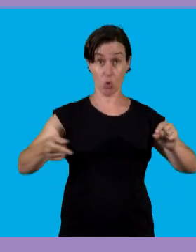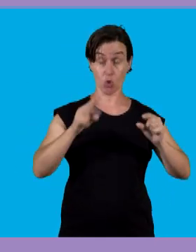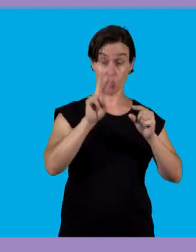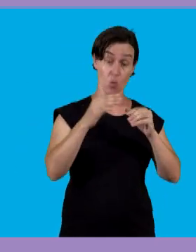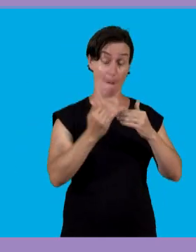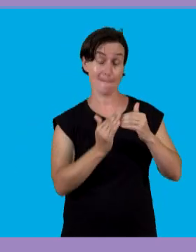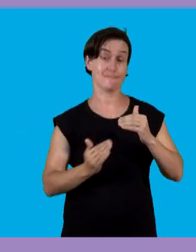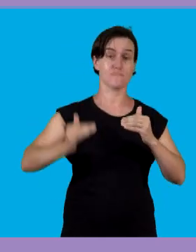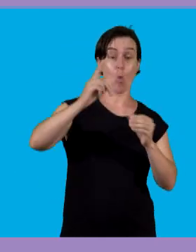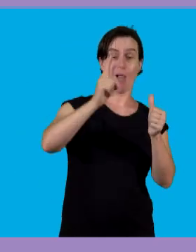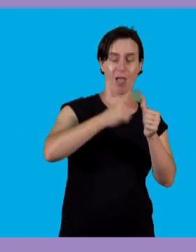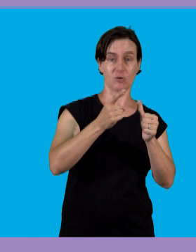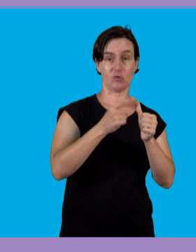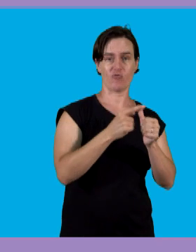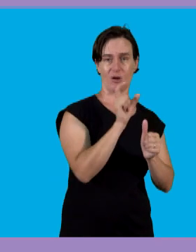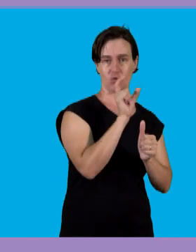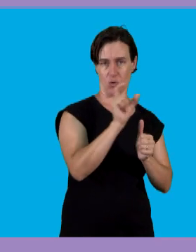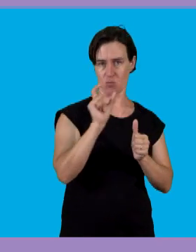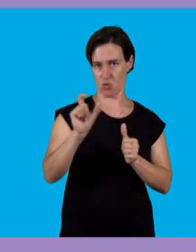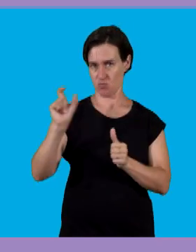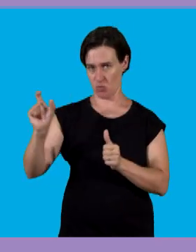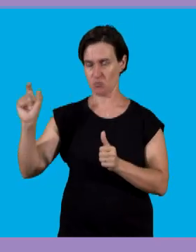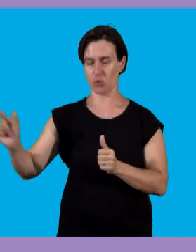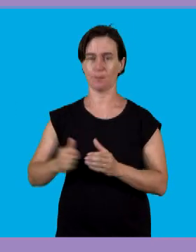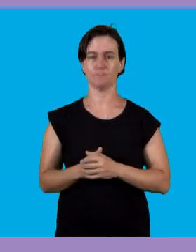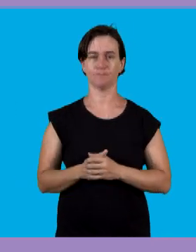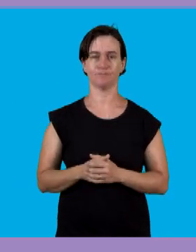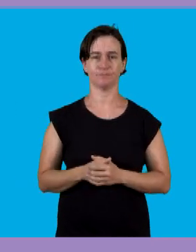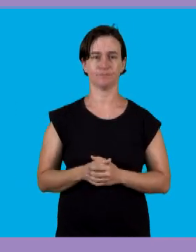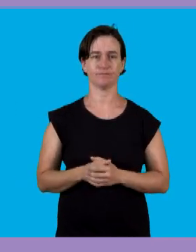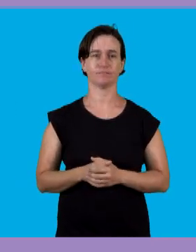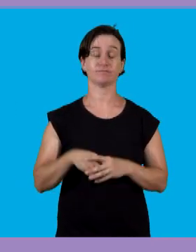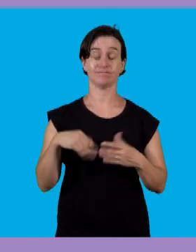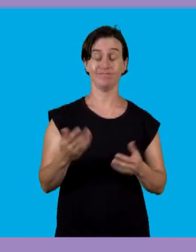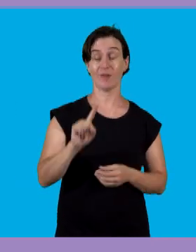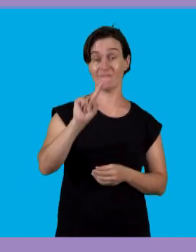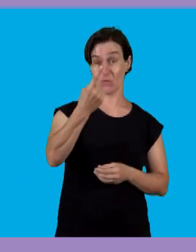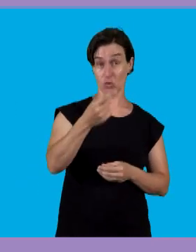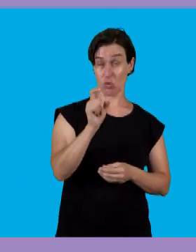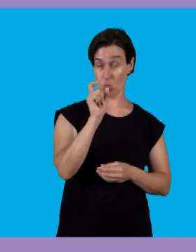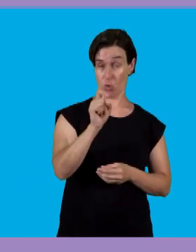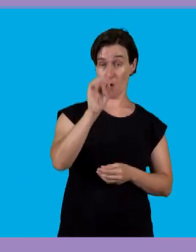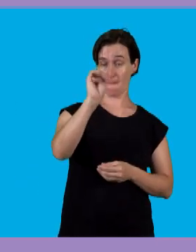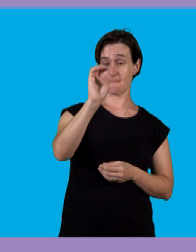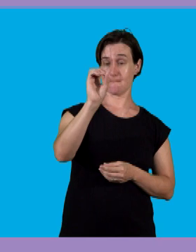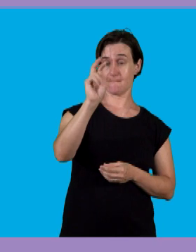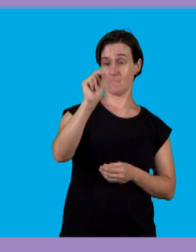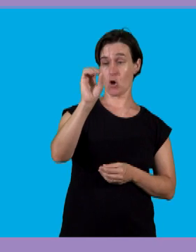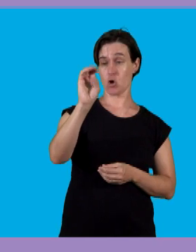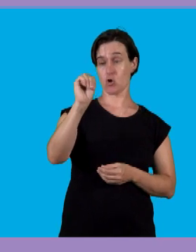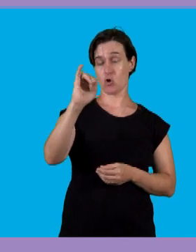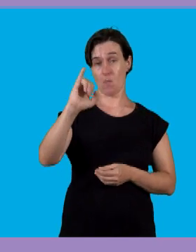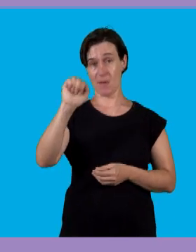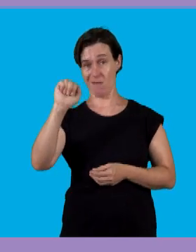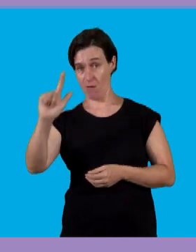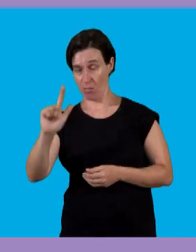more algebraic terms. An expression that has 2 or more algebraic terms. Let's look at the first polynomial there, and that is